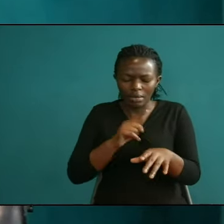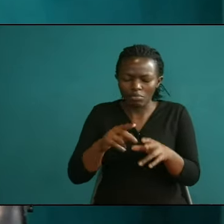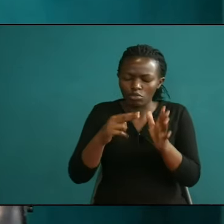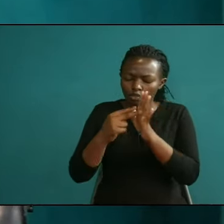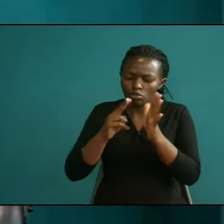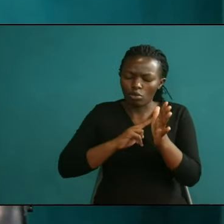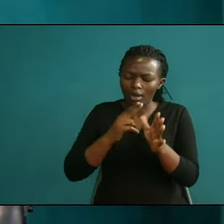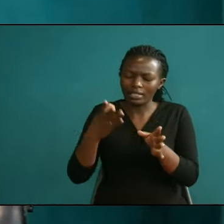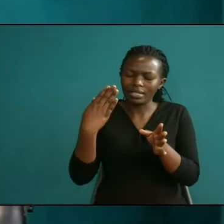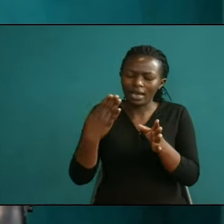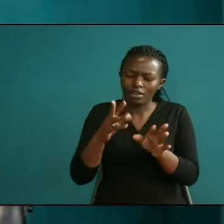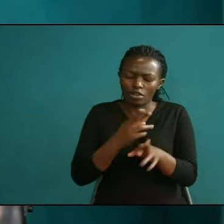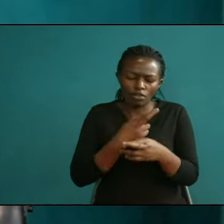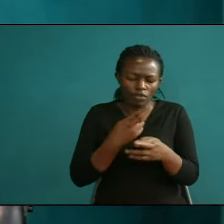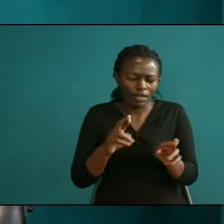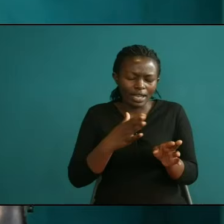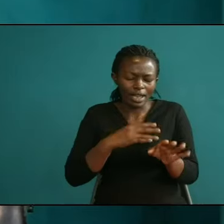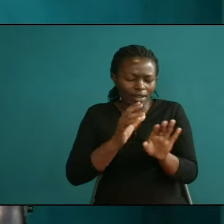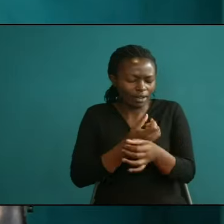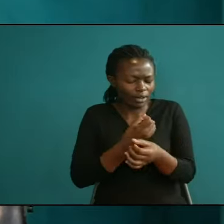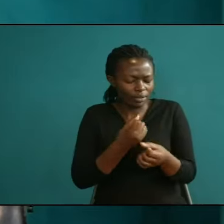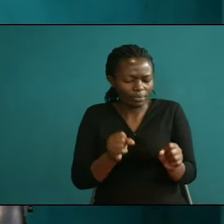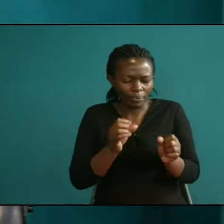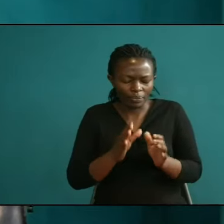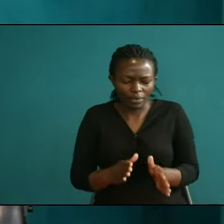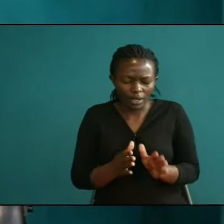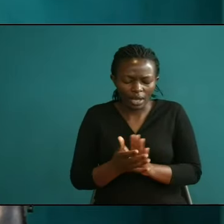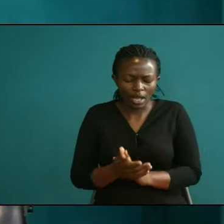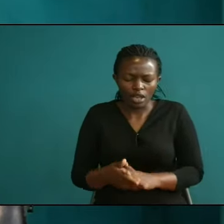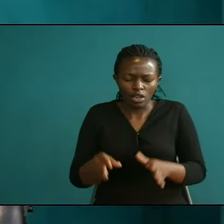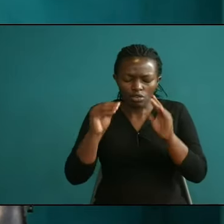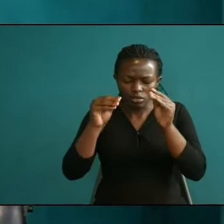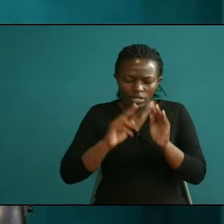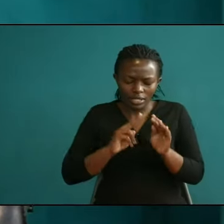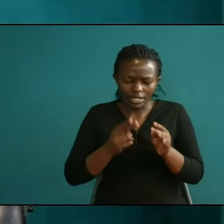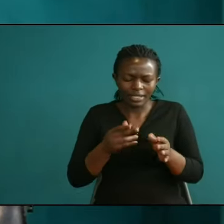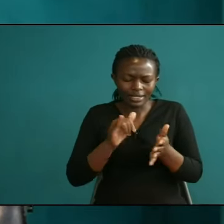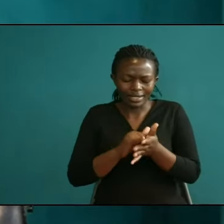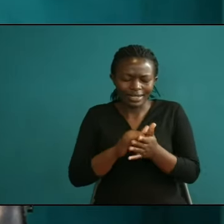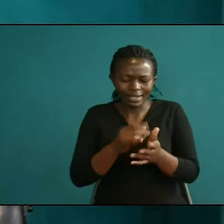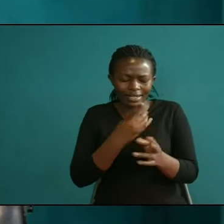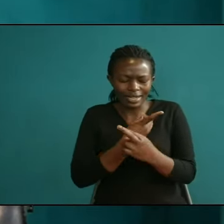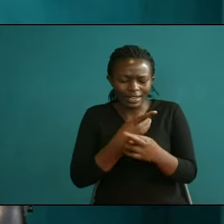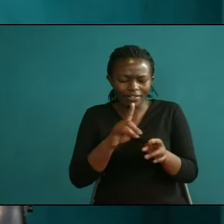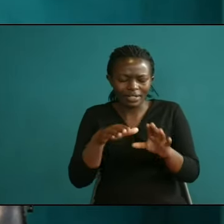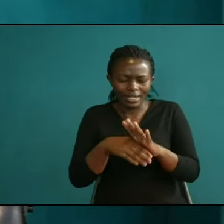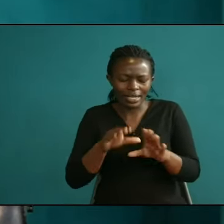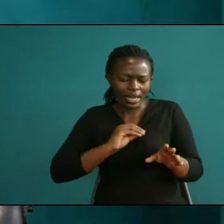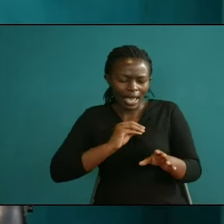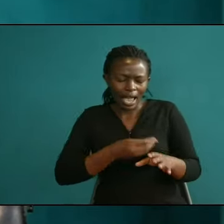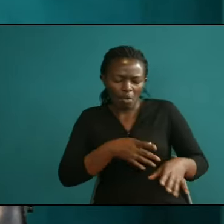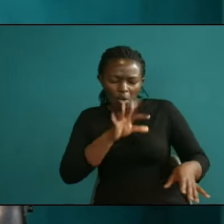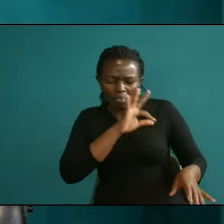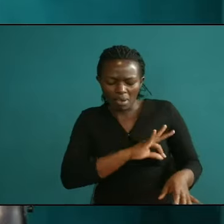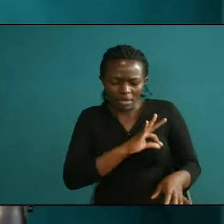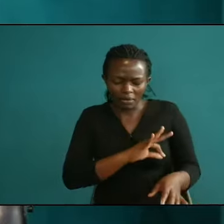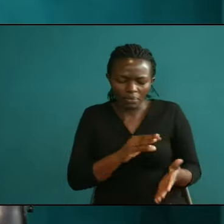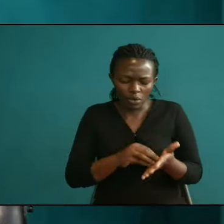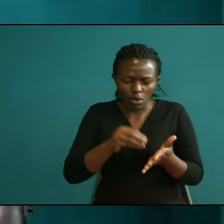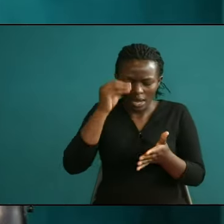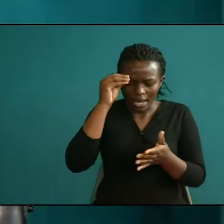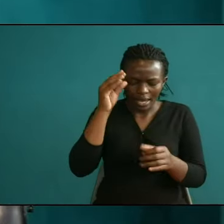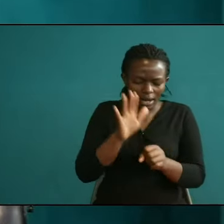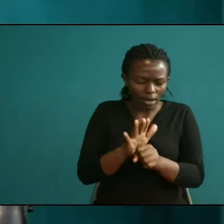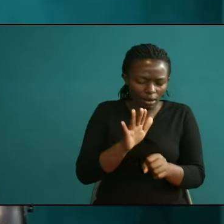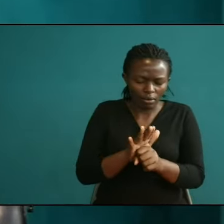redemption and salvation, that You may teach us that this deliverance is in our benefit, and You love us so much that You are willing to give Your